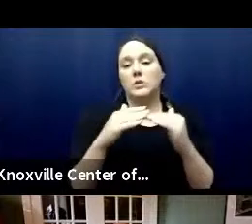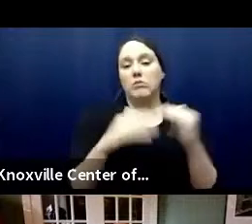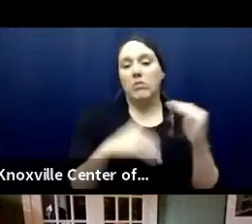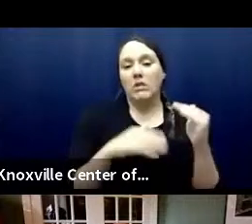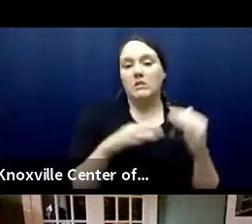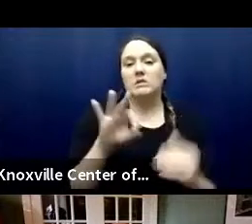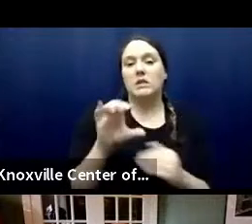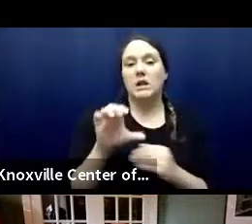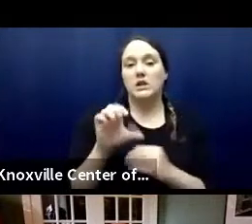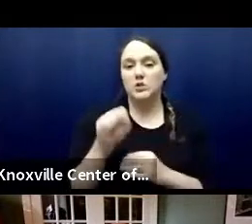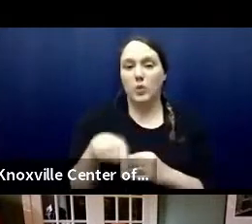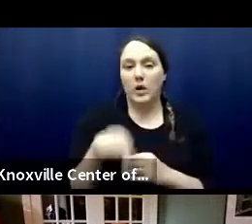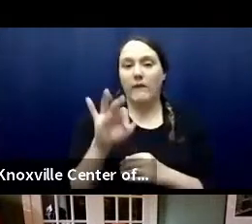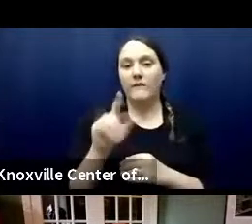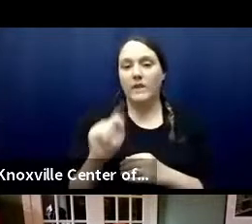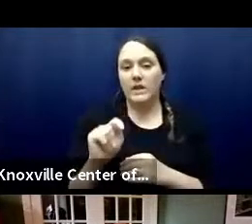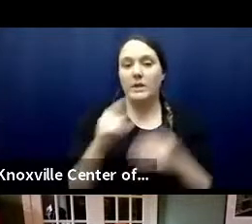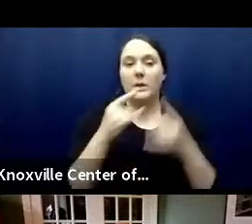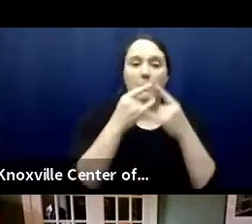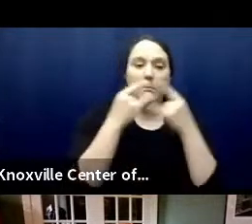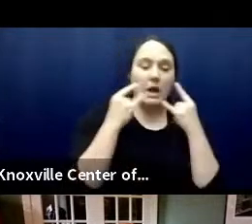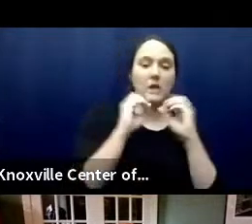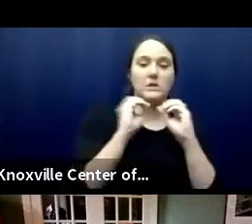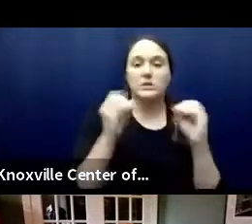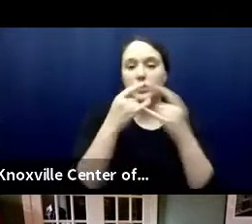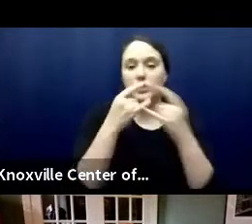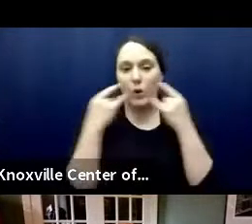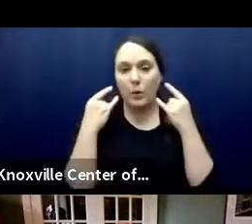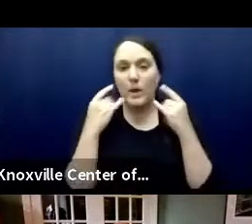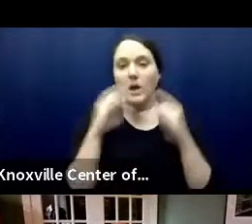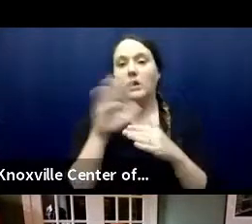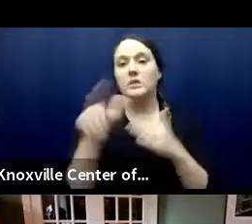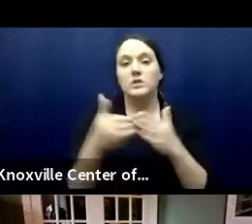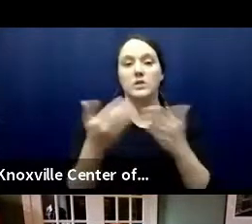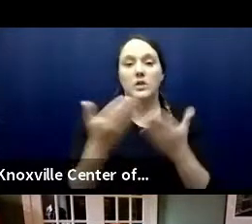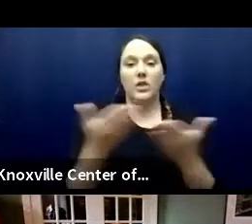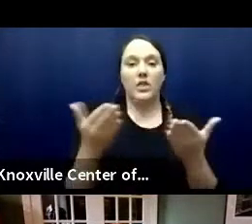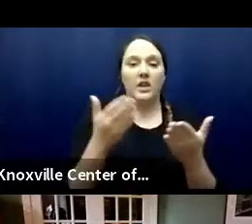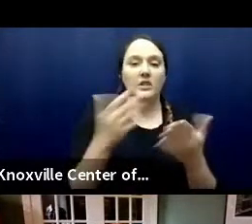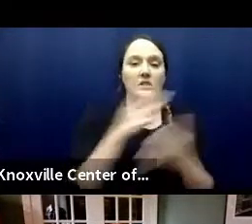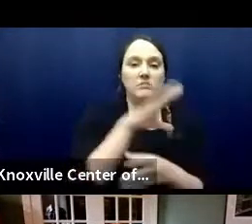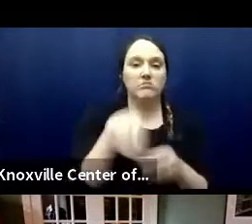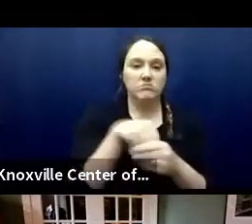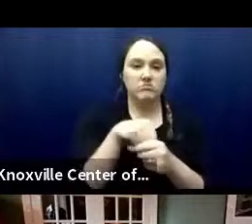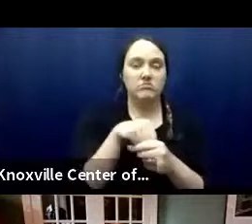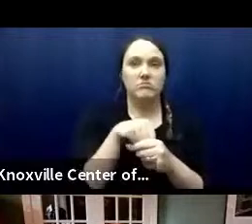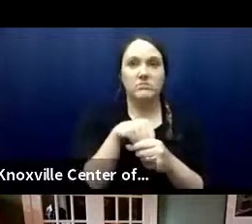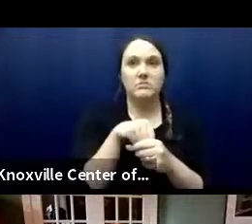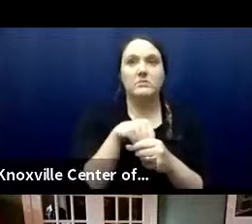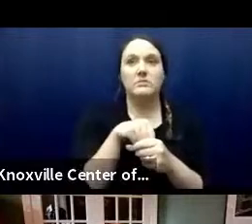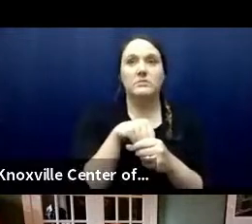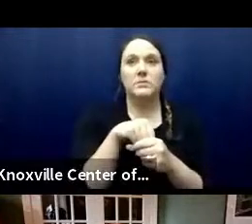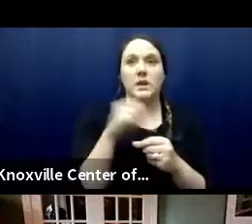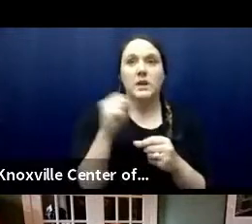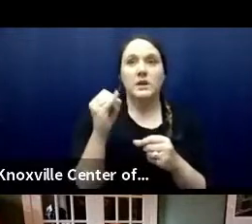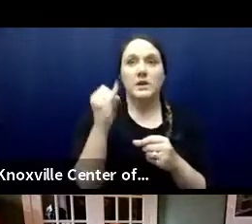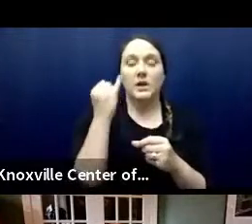footage of the area. It has to do with mask versus no masks, you know, all those factors. So